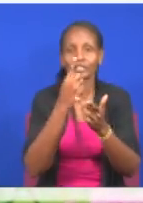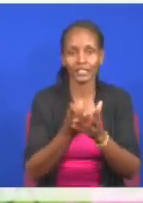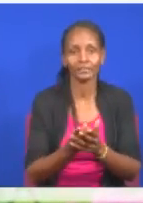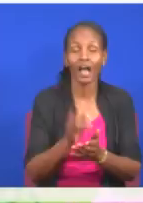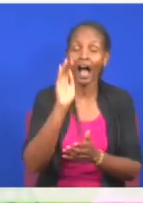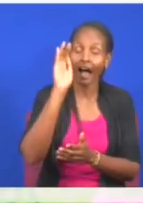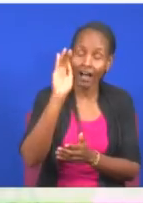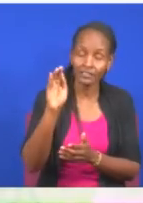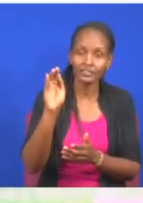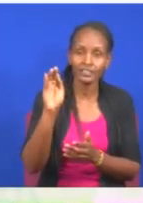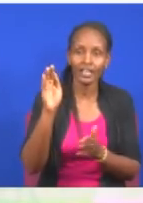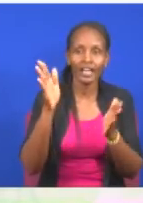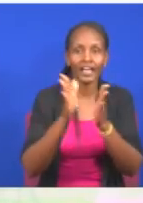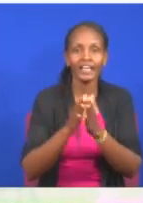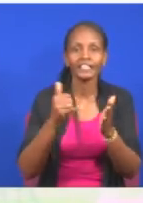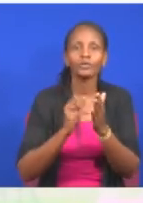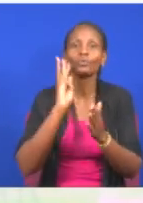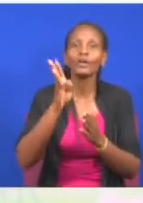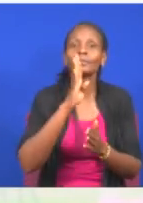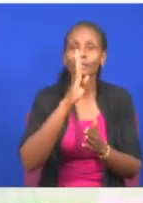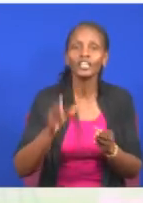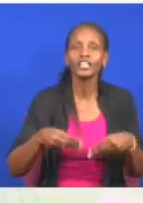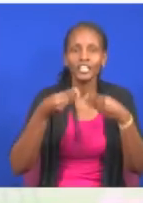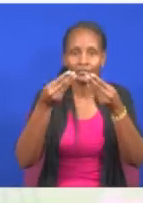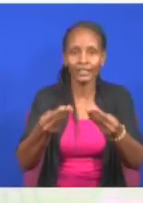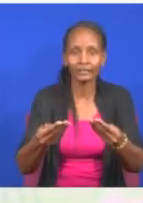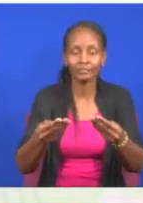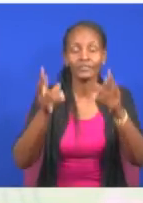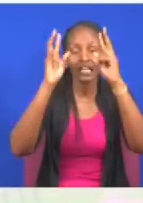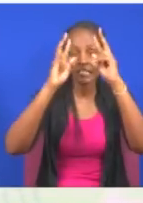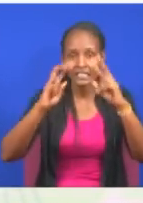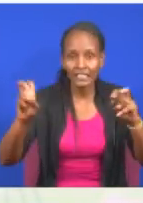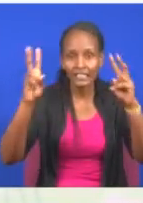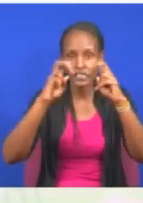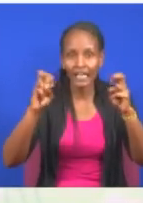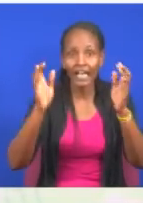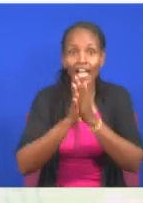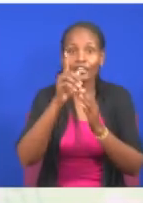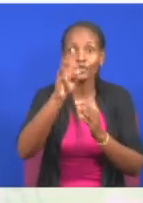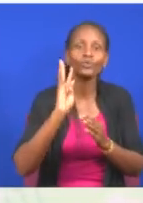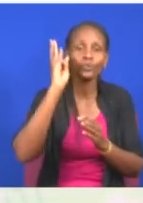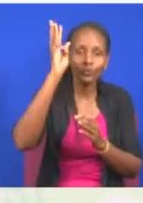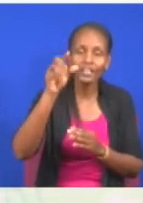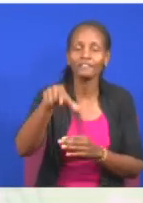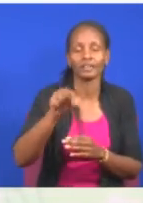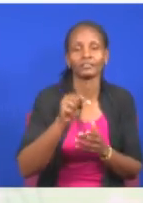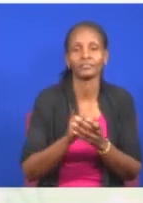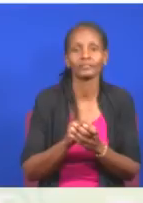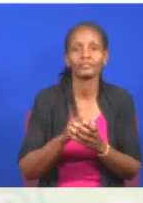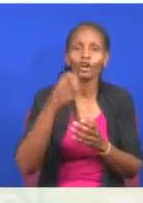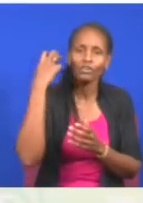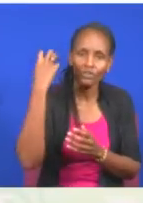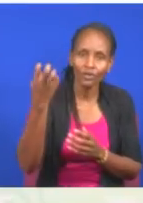ask, and it shall be given. Seek, and you will find.